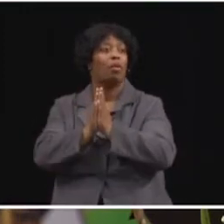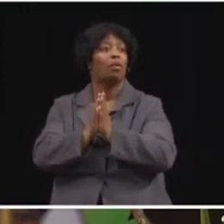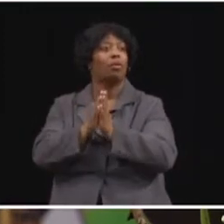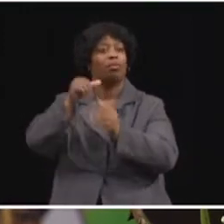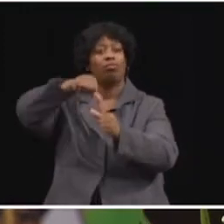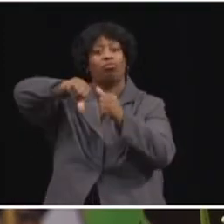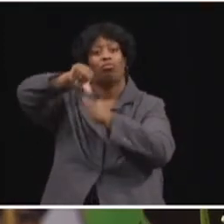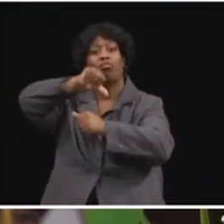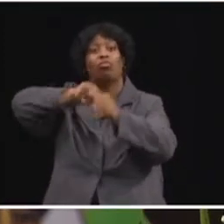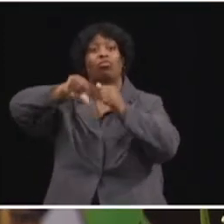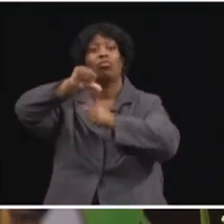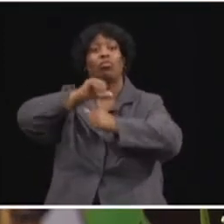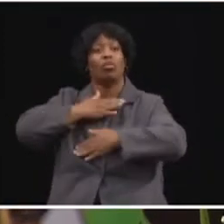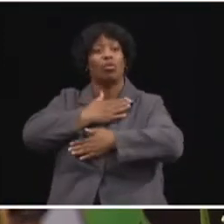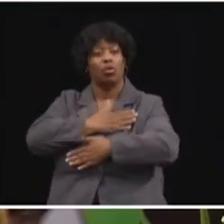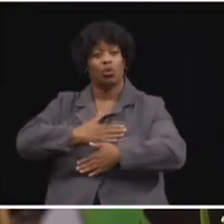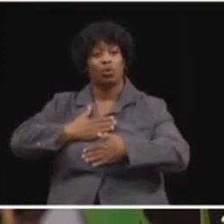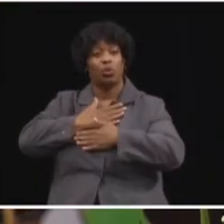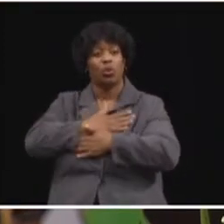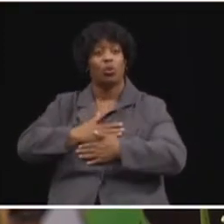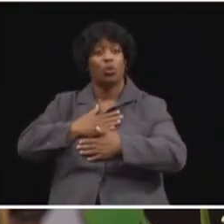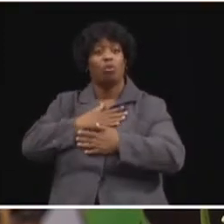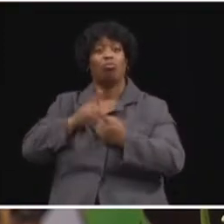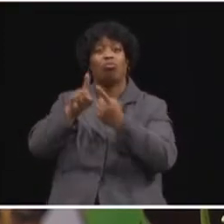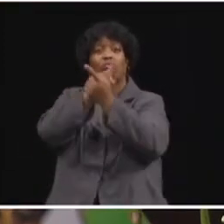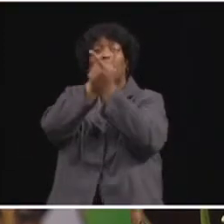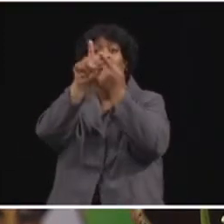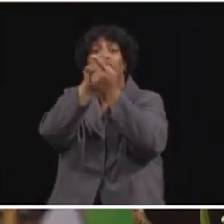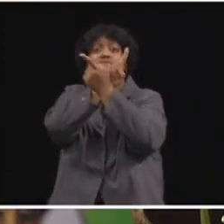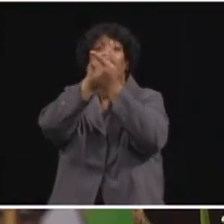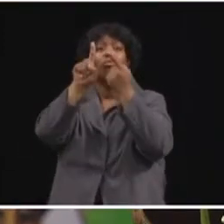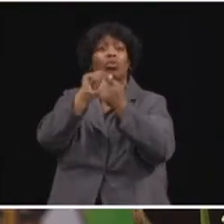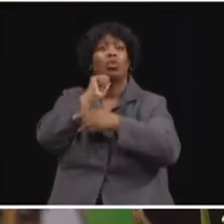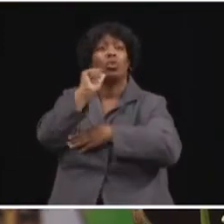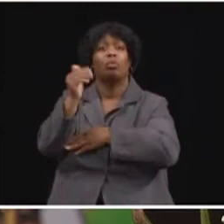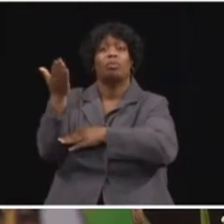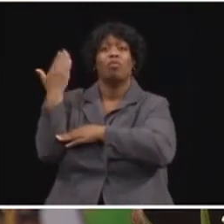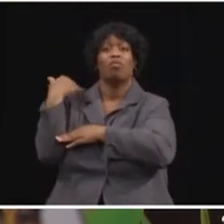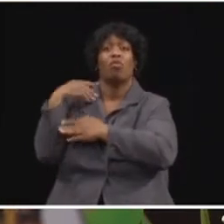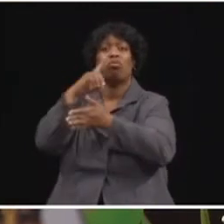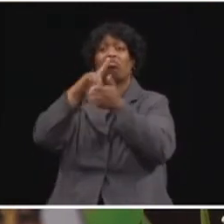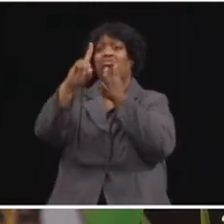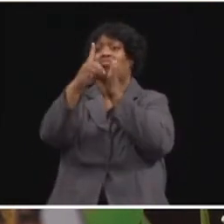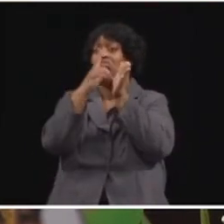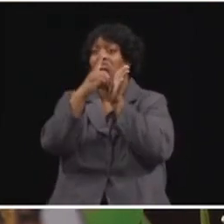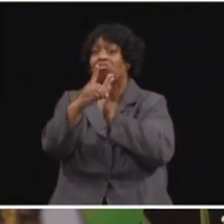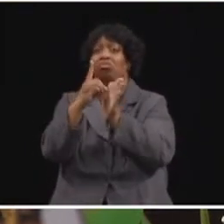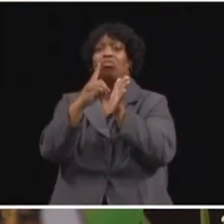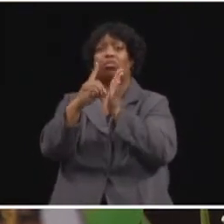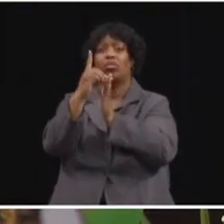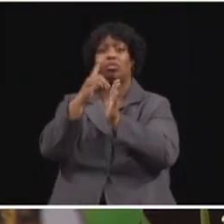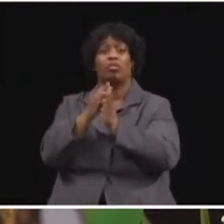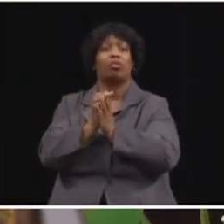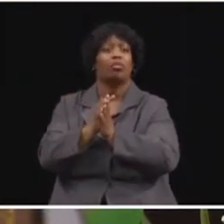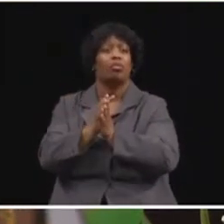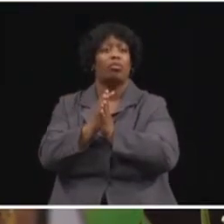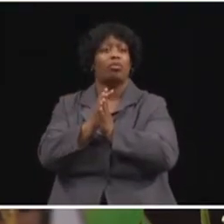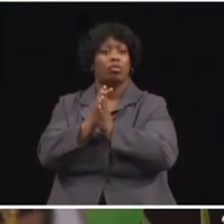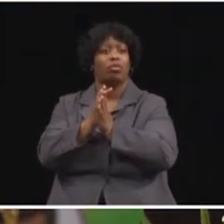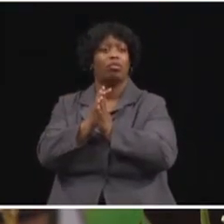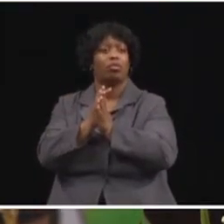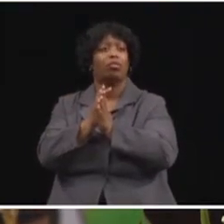socialize. Enjoy the beauty of being together. Don't carry the baggage of previous generations that didn't allow themselves to